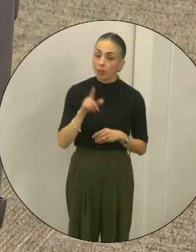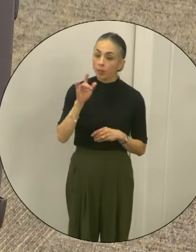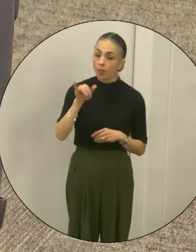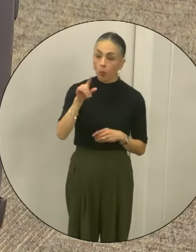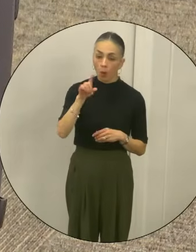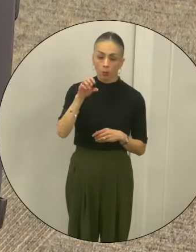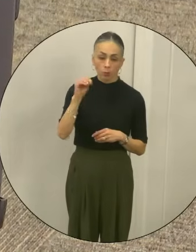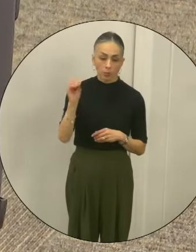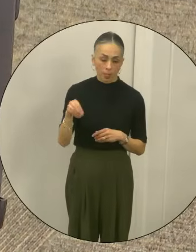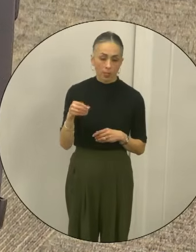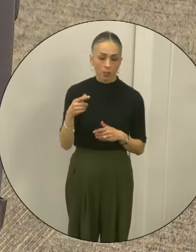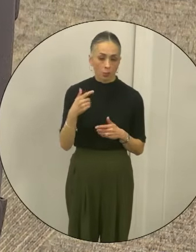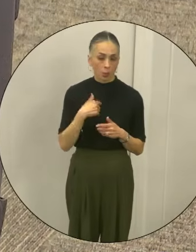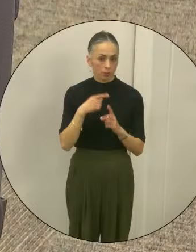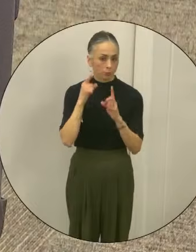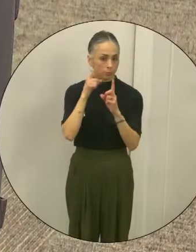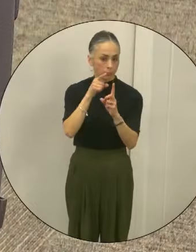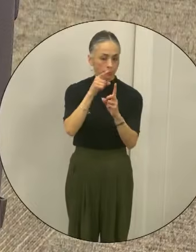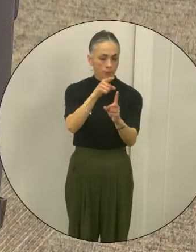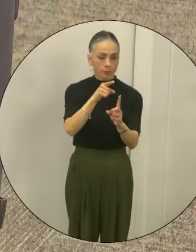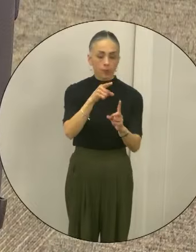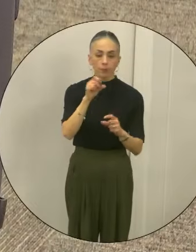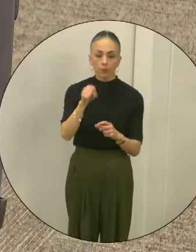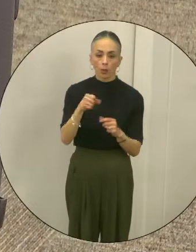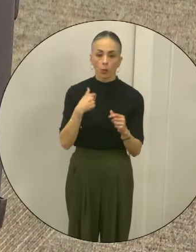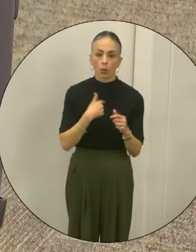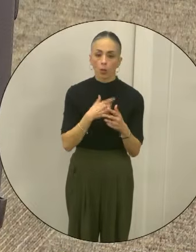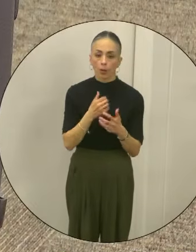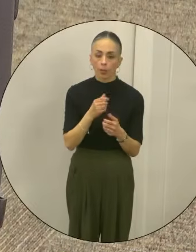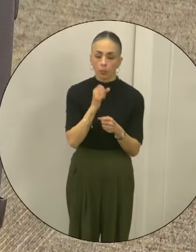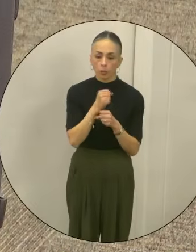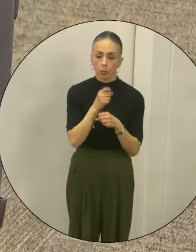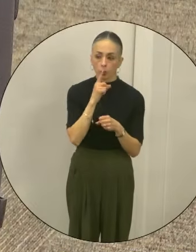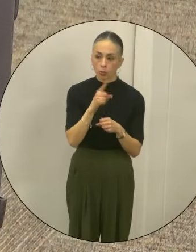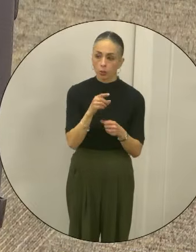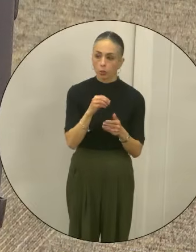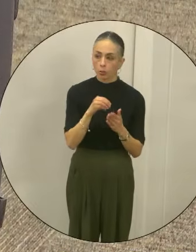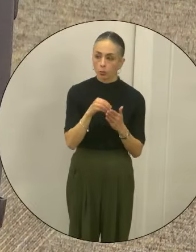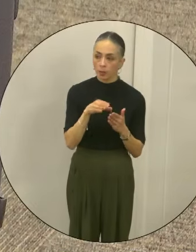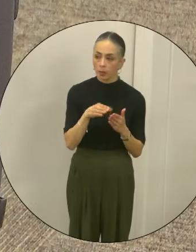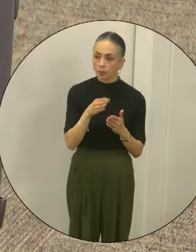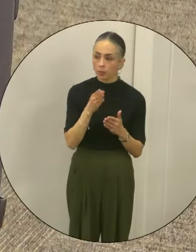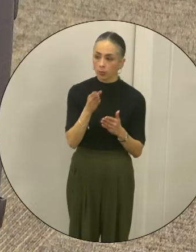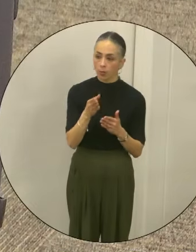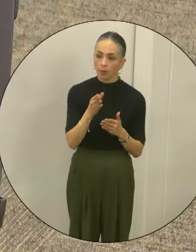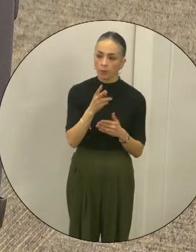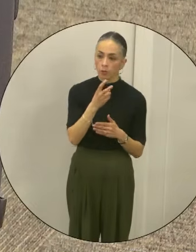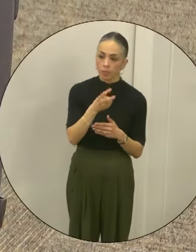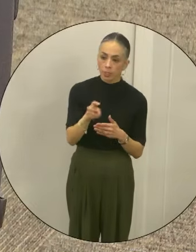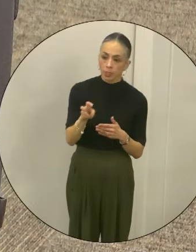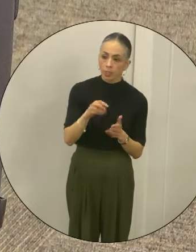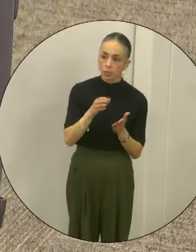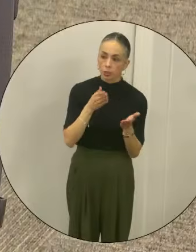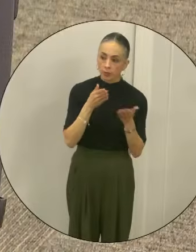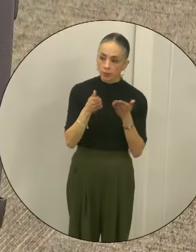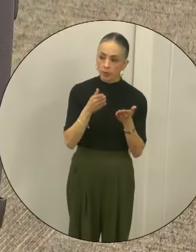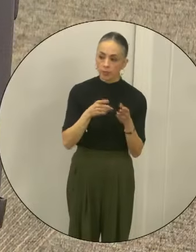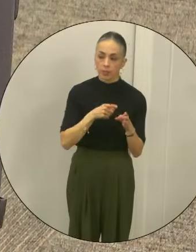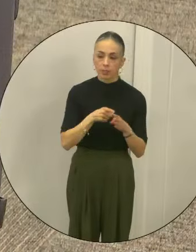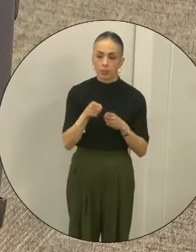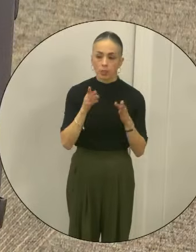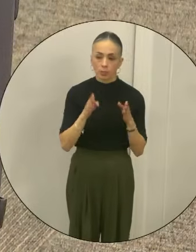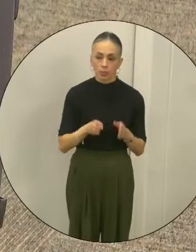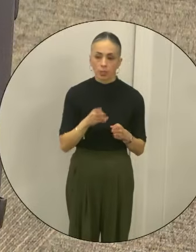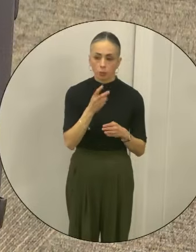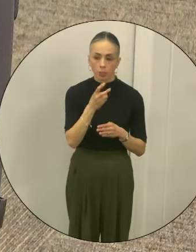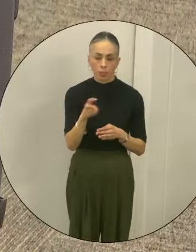direction we are moving in. Is yes, we want to make sure when students are in there that we have transition services and specialists that are transitioning students out